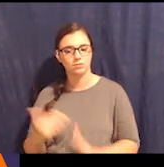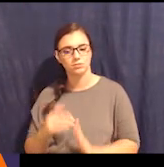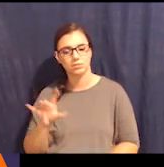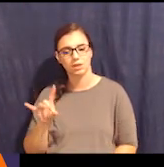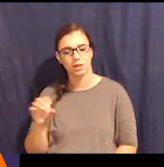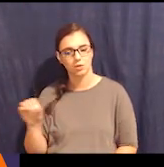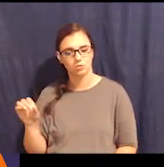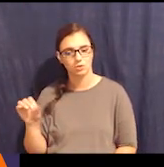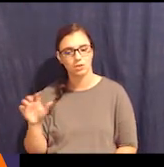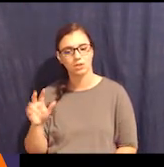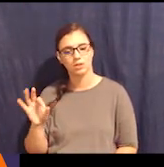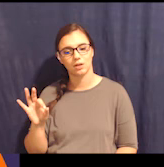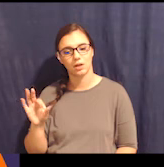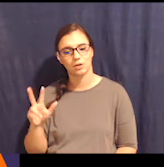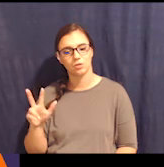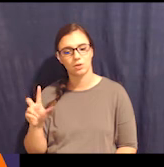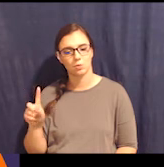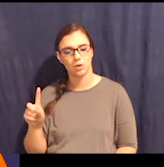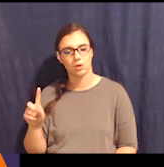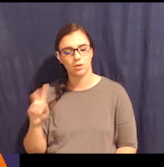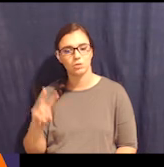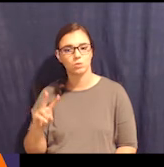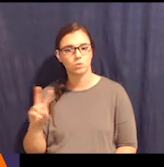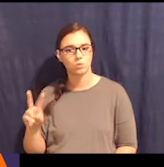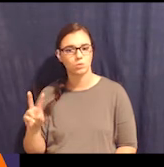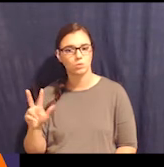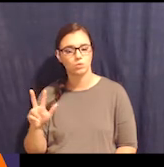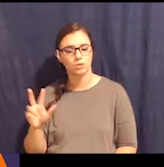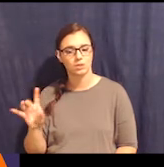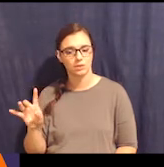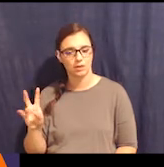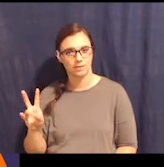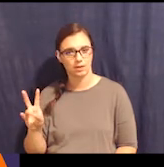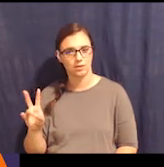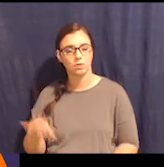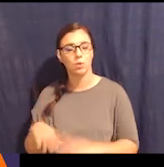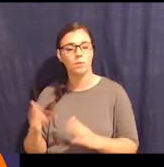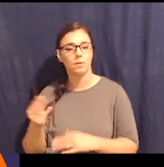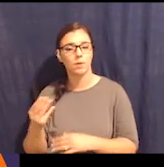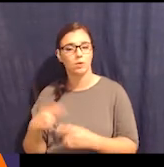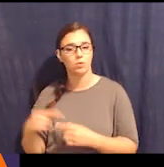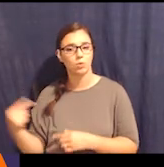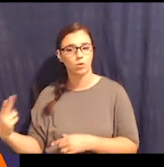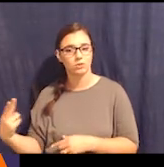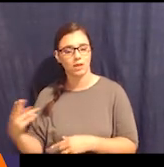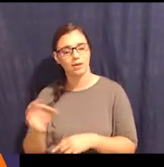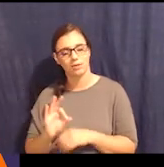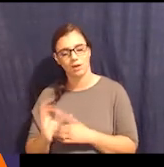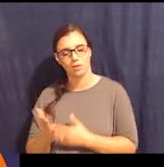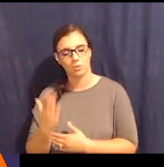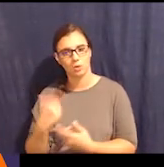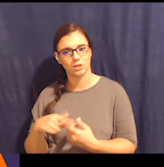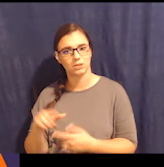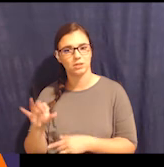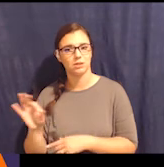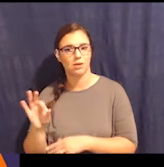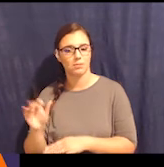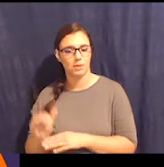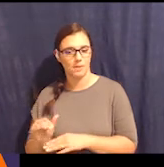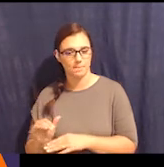1-800-931-2237. And they are open Monday through Thursday from 9 a.m. to 9 p.m. and Fridays from 9 a.m. to 5